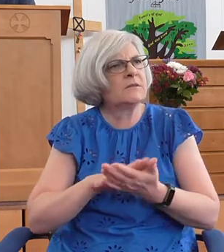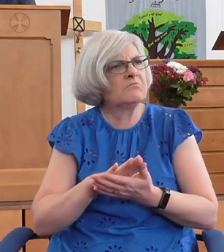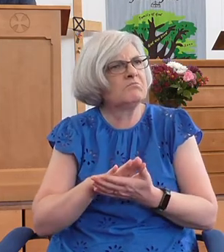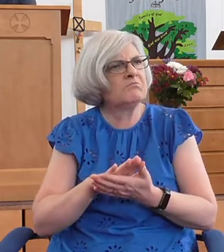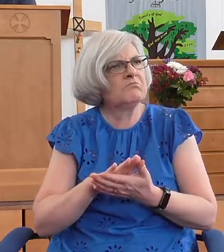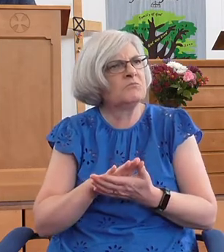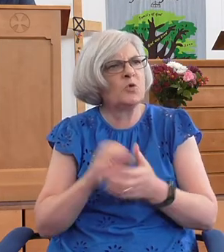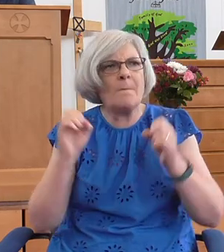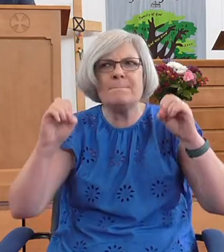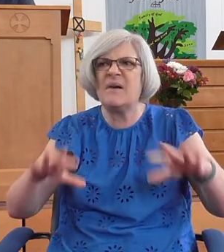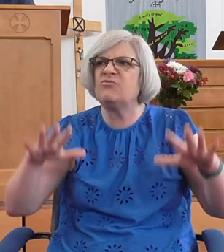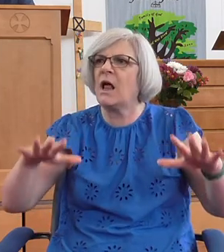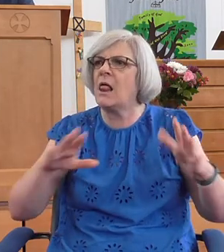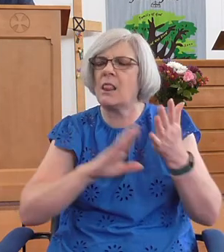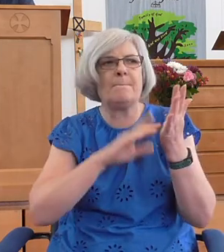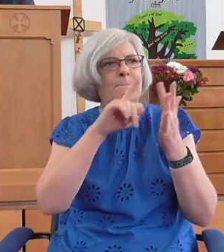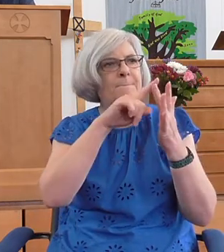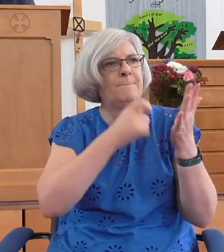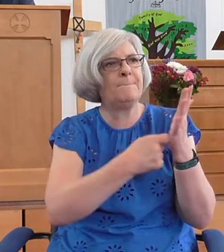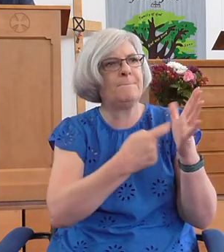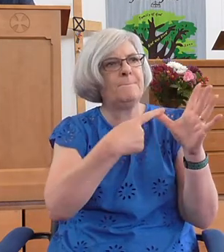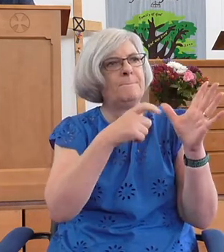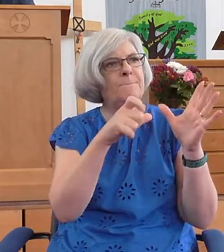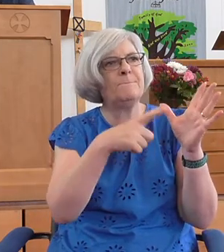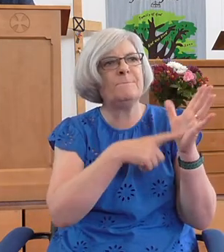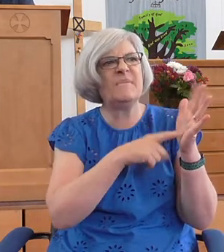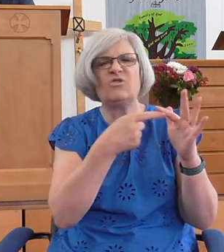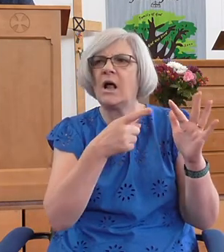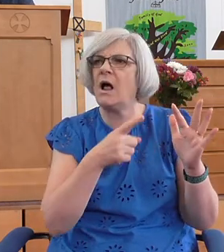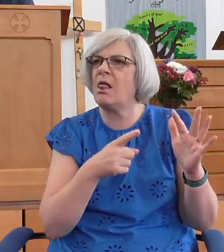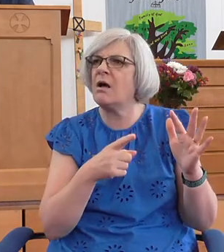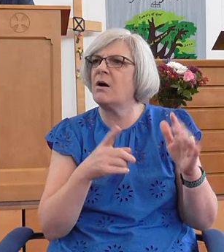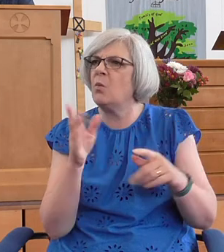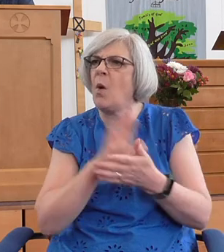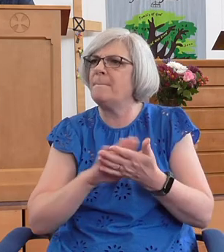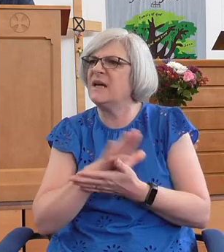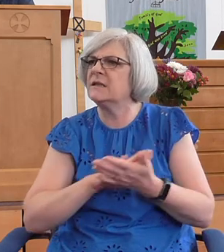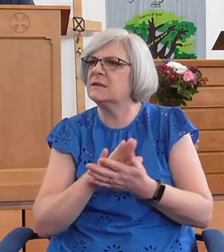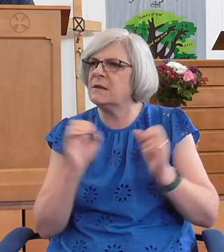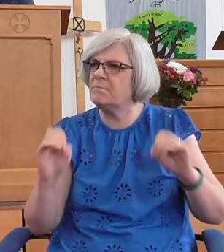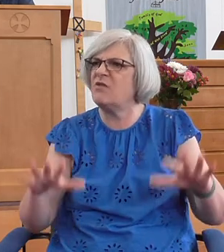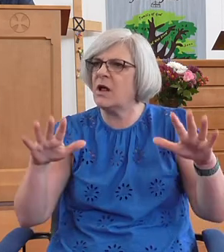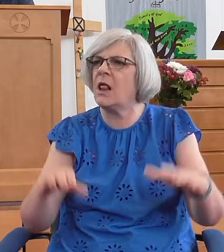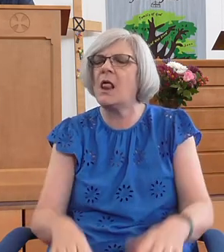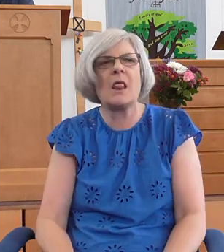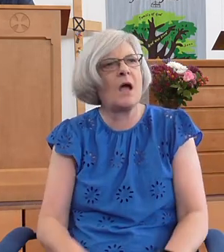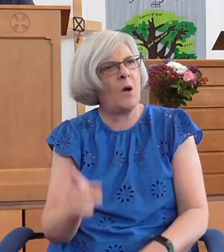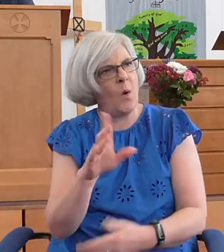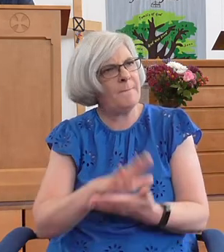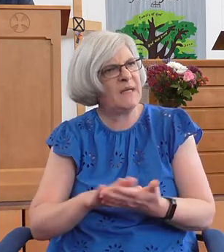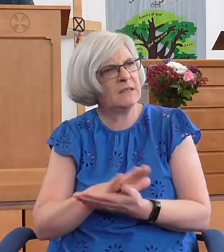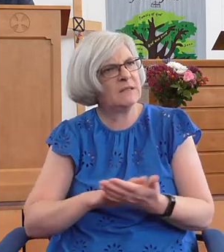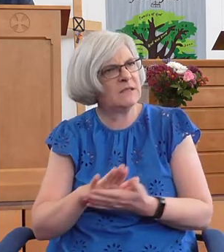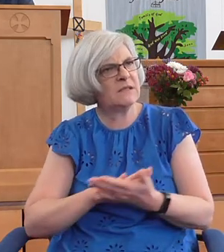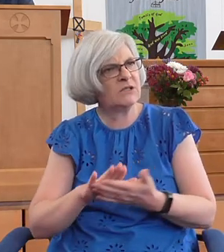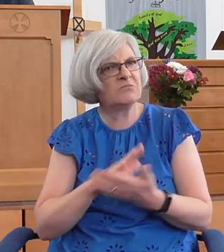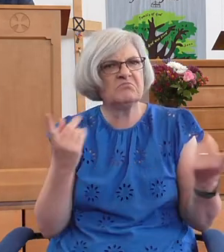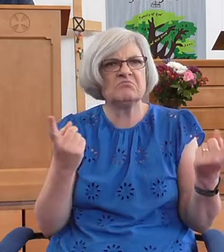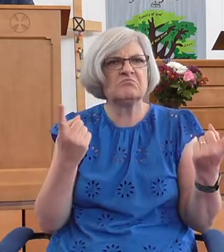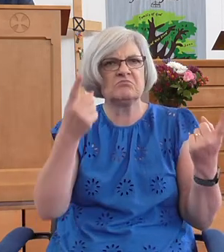Anybody like to have a go? How would you define a miracle?